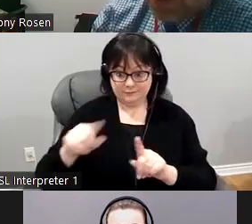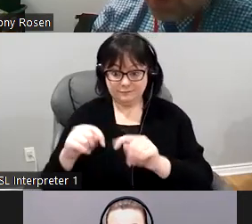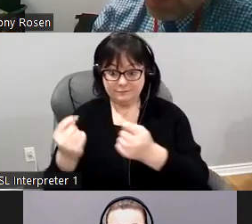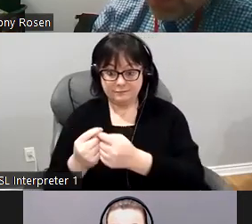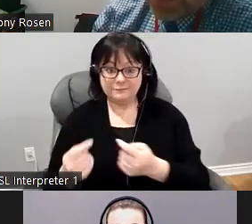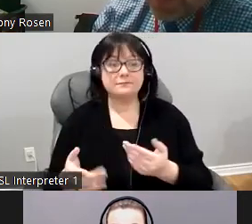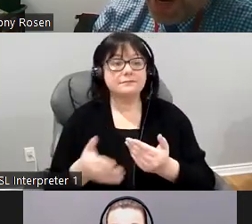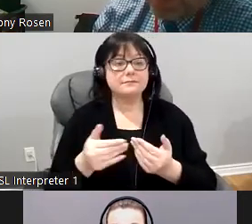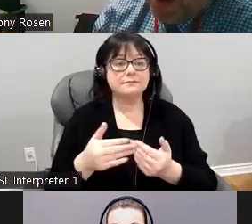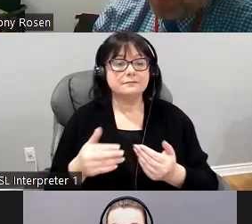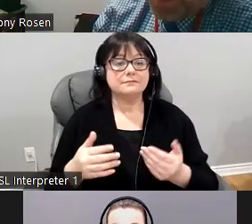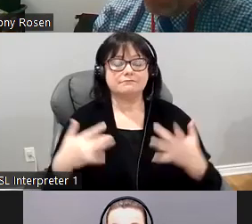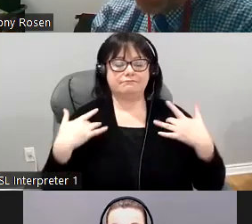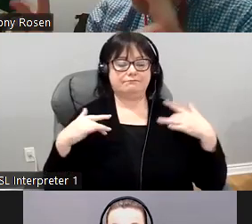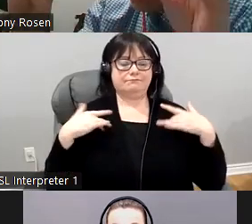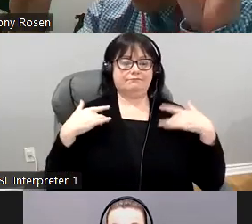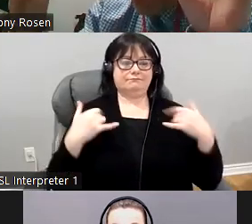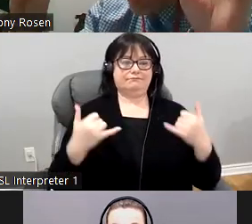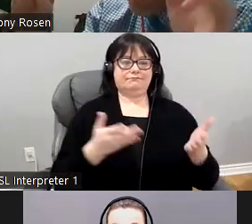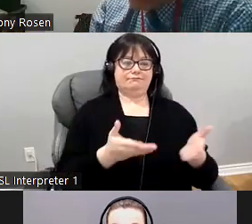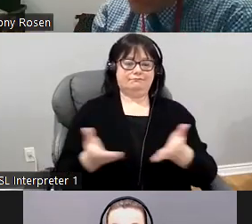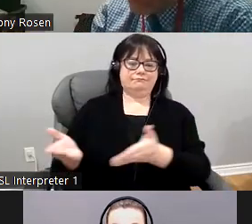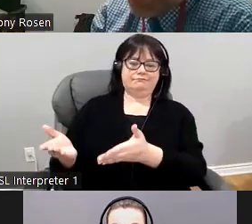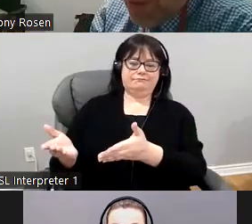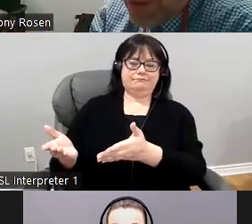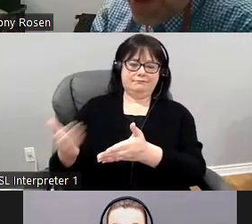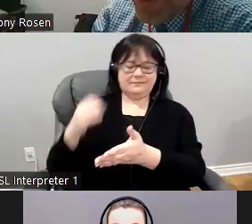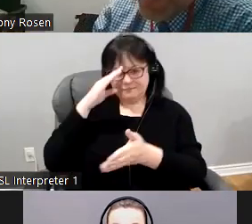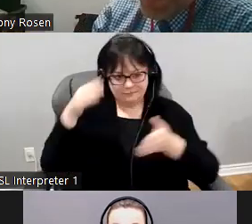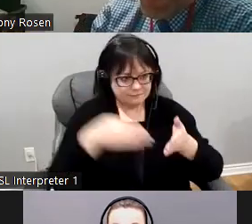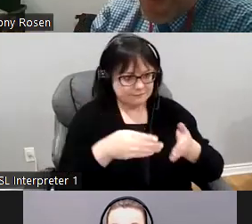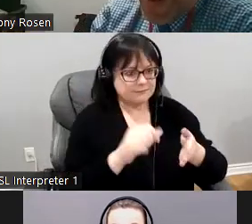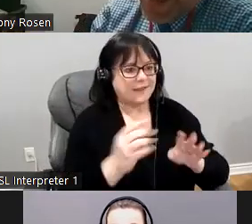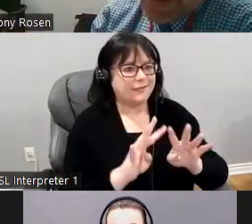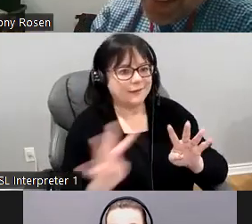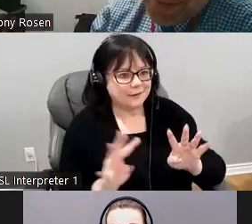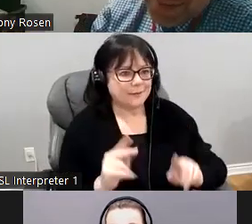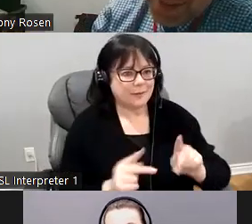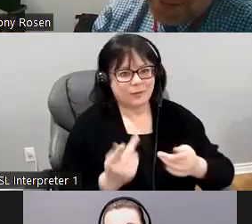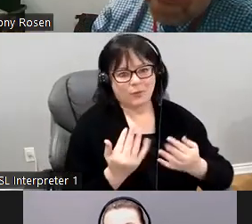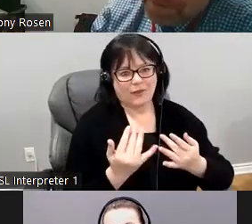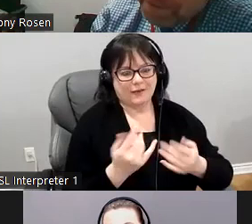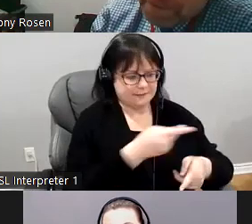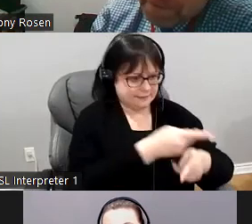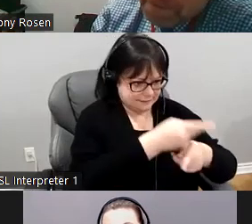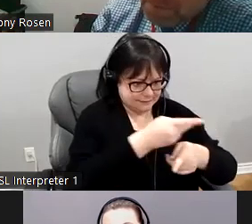providers to return to the care of other patients, the heart attacks and strokes and